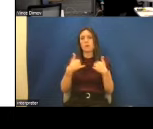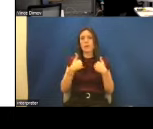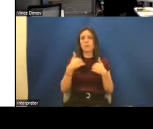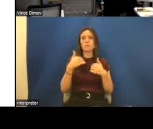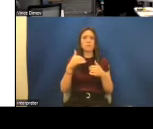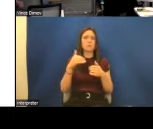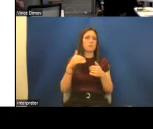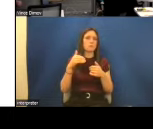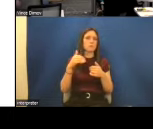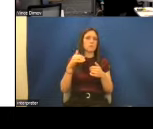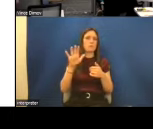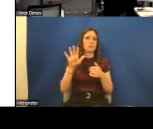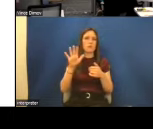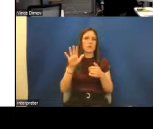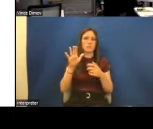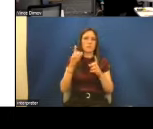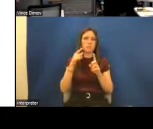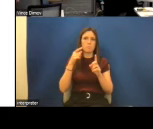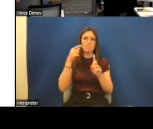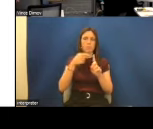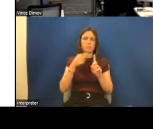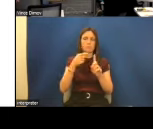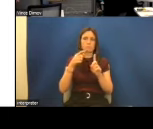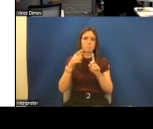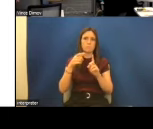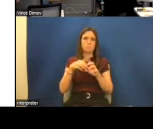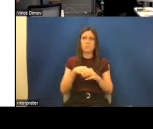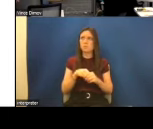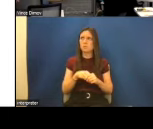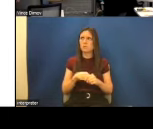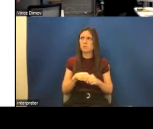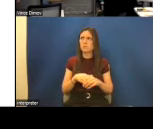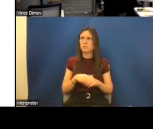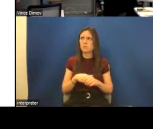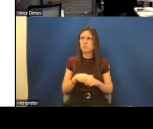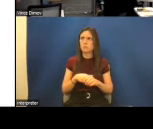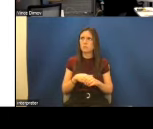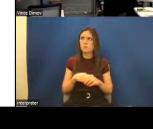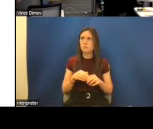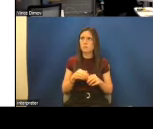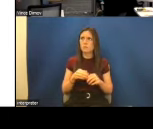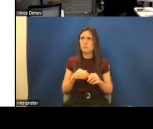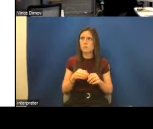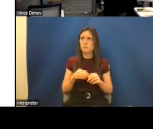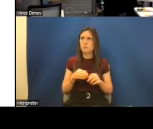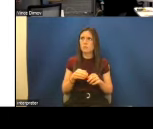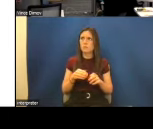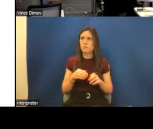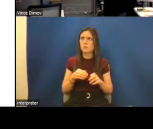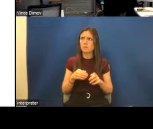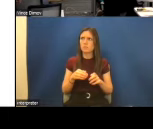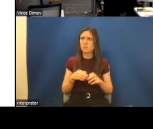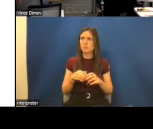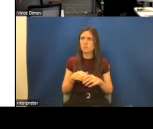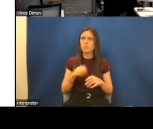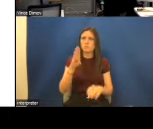to a 5-point differential. That's a lot easier for us to work with. So sorry, are you Yes. saying BASEL? Like, what are you saying,